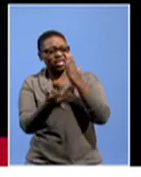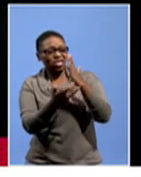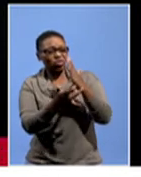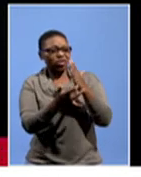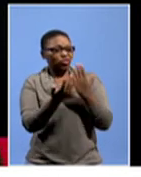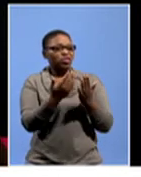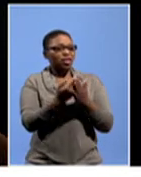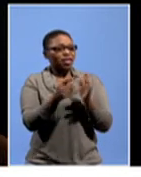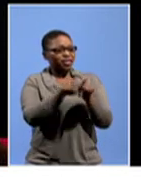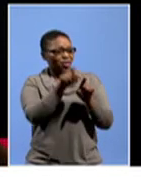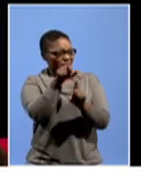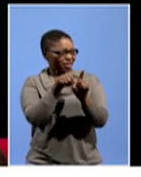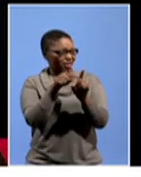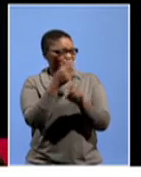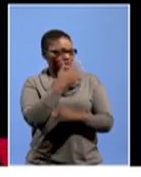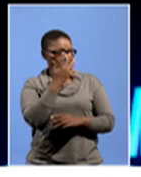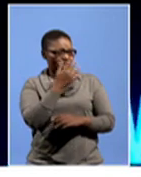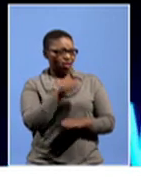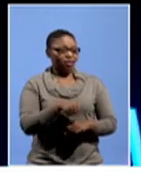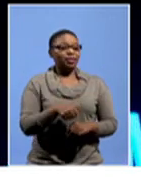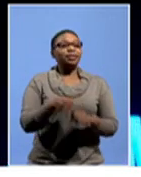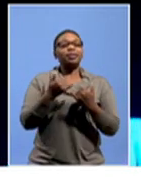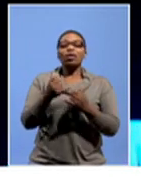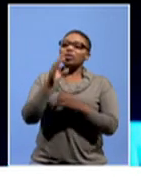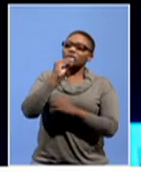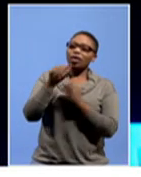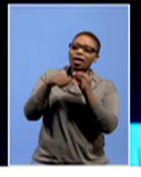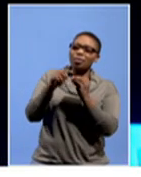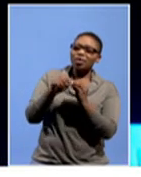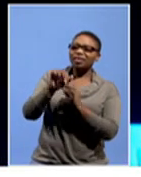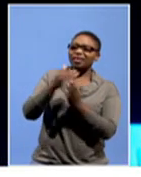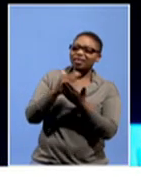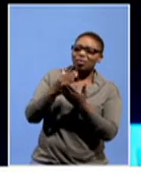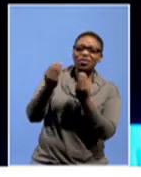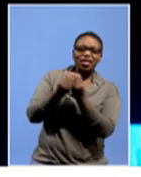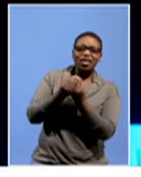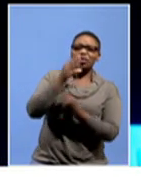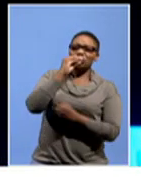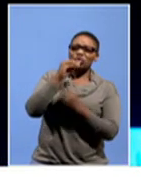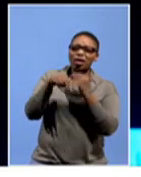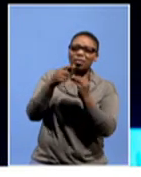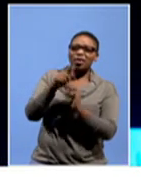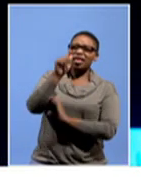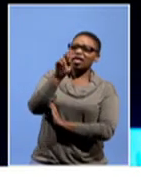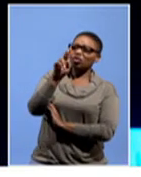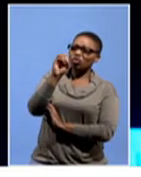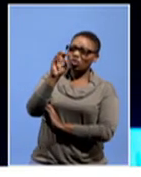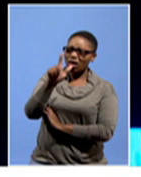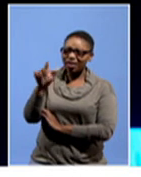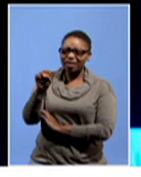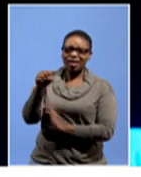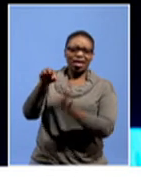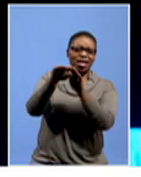clearly aren't. Let's talk about some of the jargon. We talk about trolls today. We talk about bots. What do we